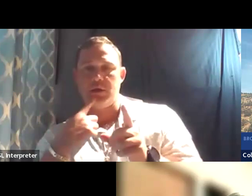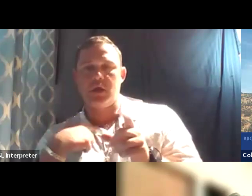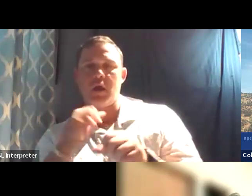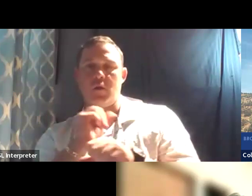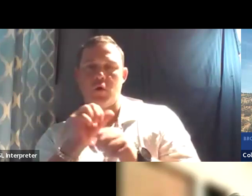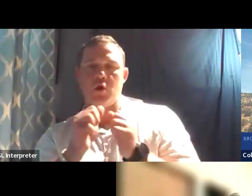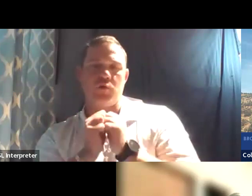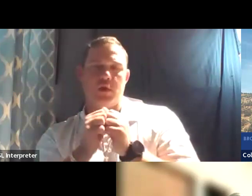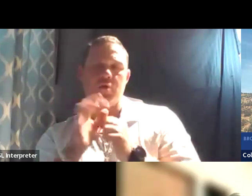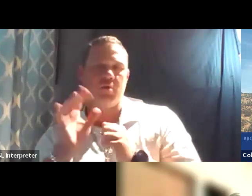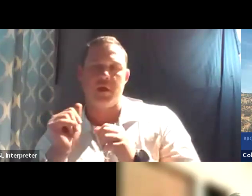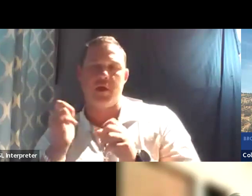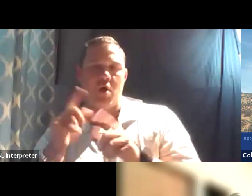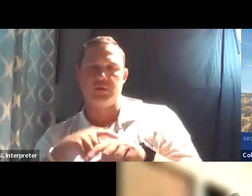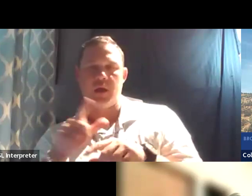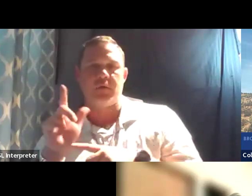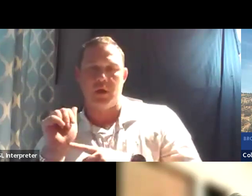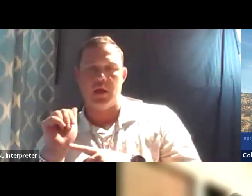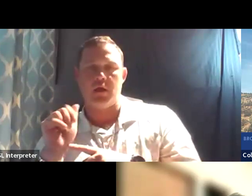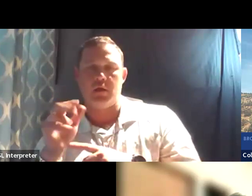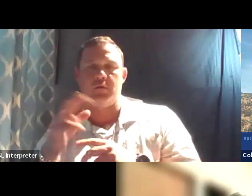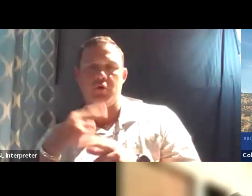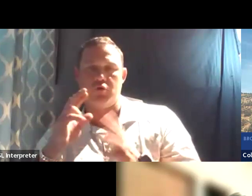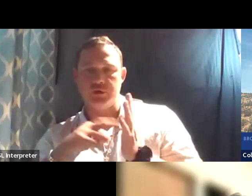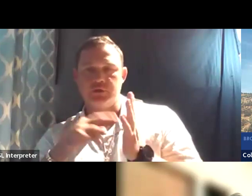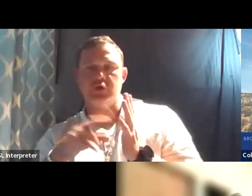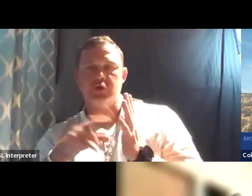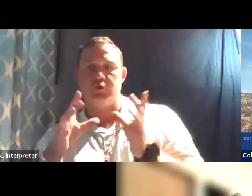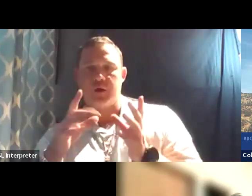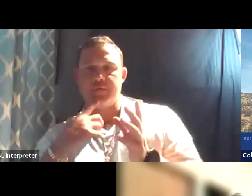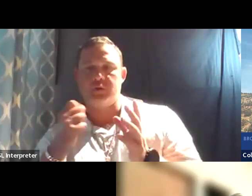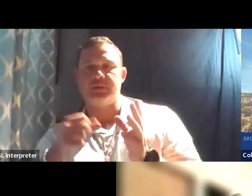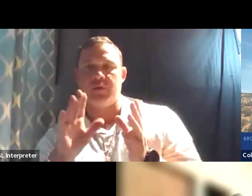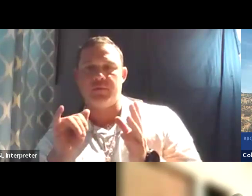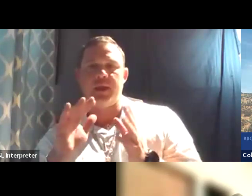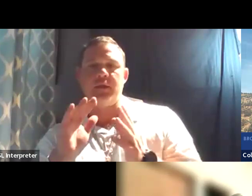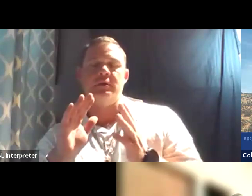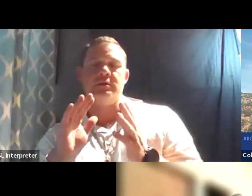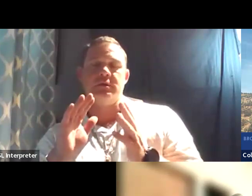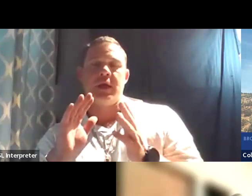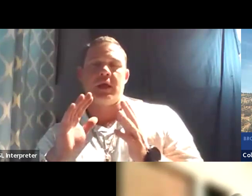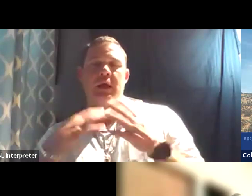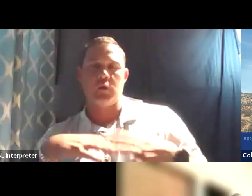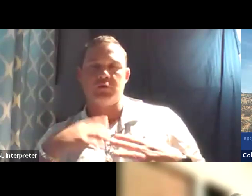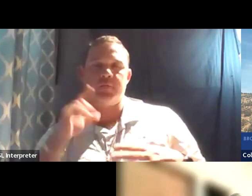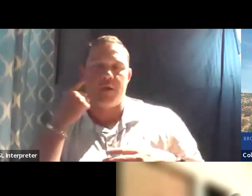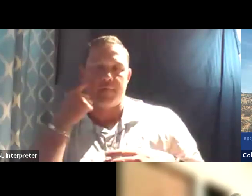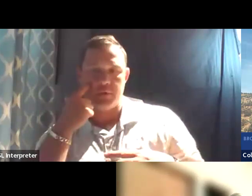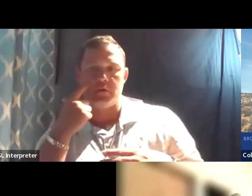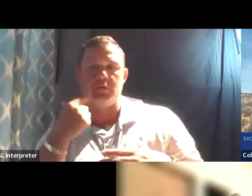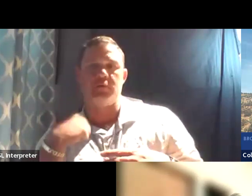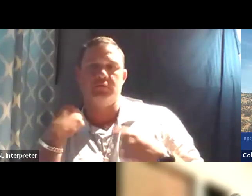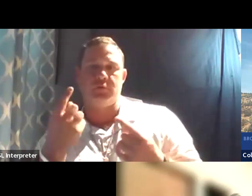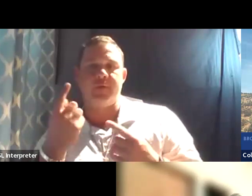with Rebecca all the time in Los Angeles County. I'm the research director for the South Bay Cities Council of Governments, and we're a joint powers authority for